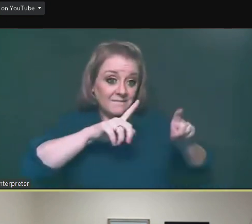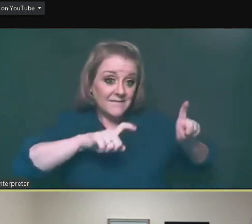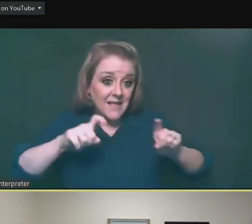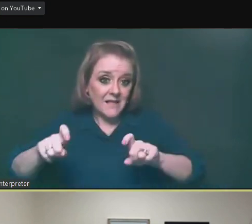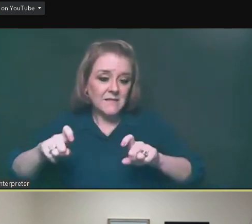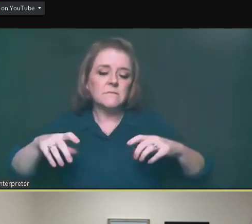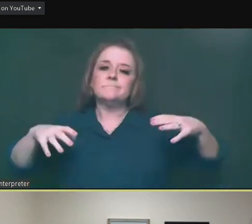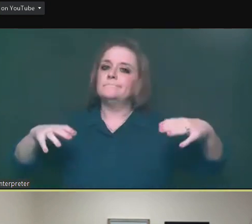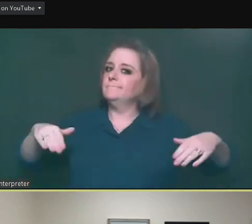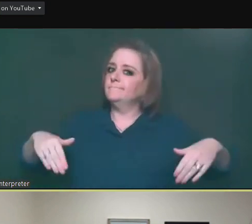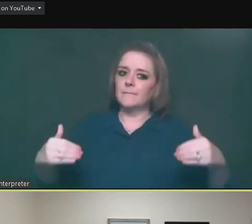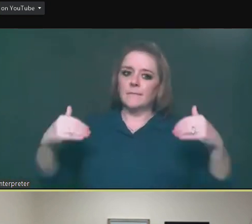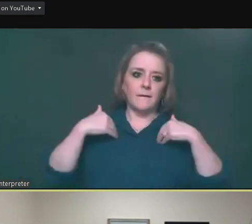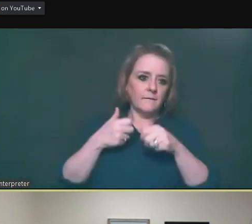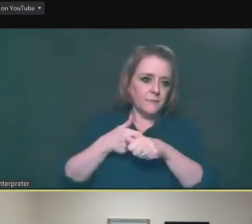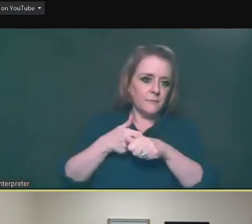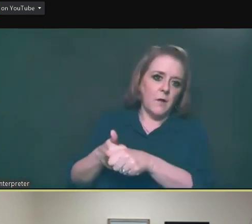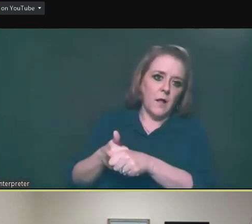initiative.